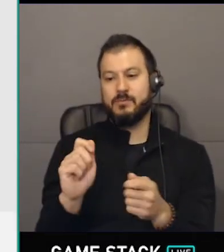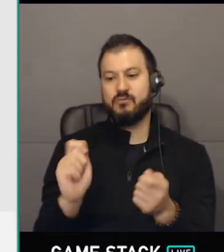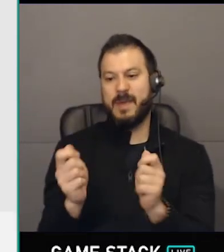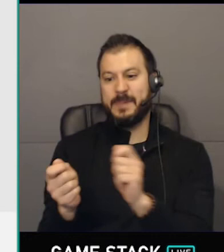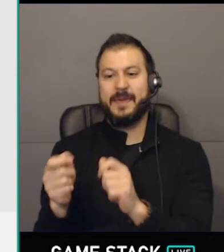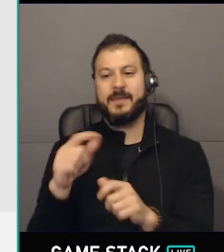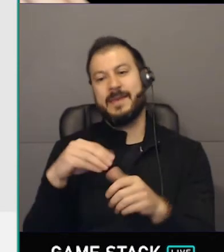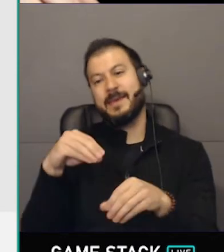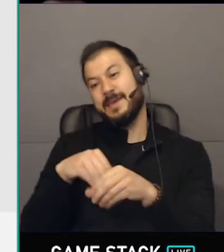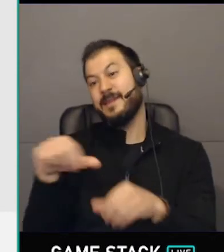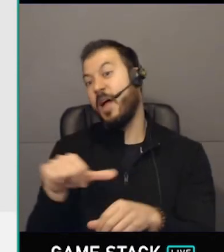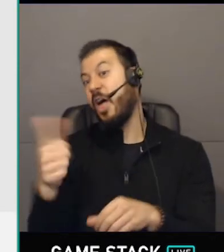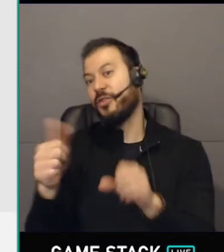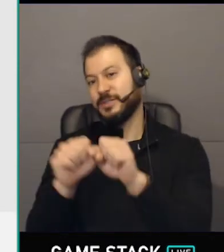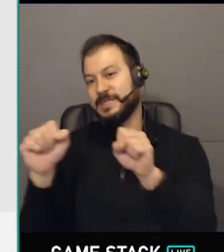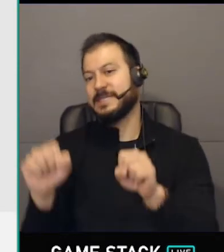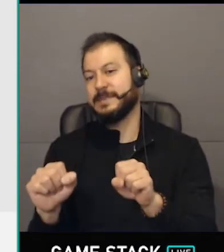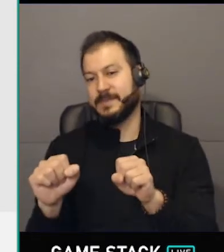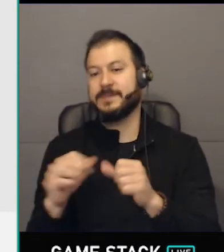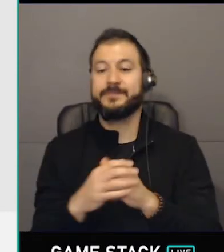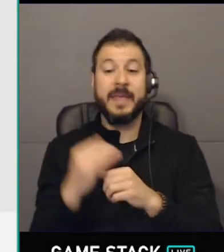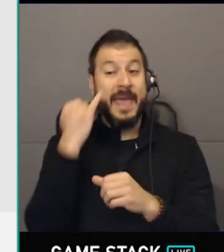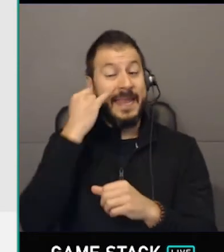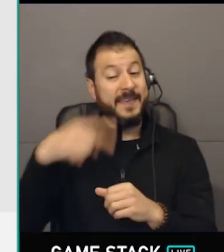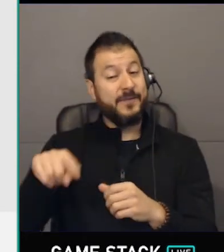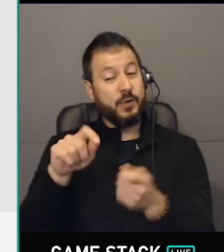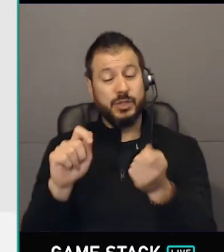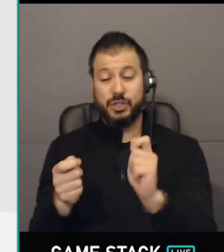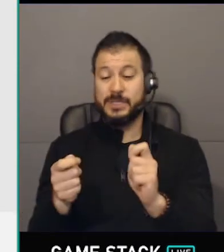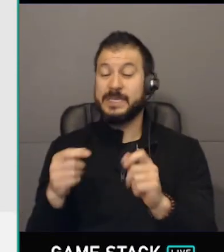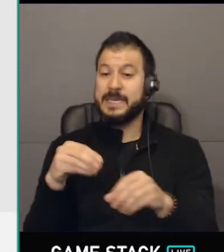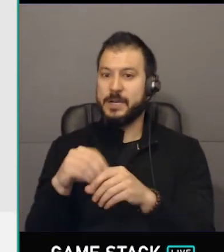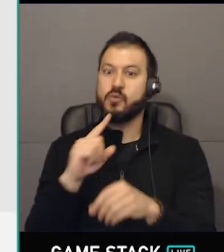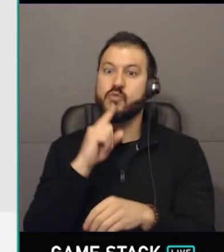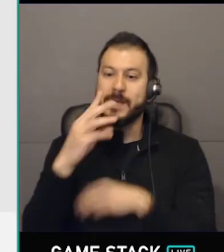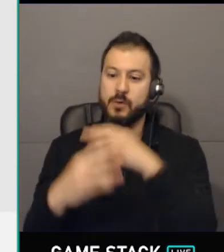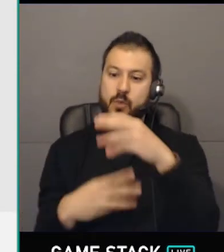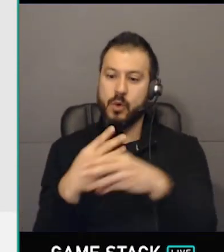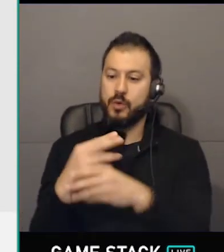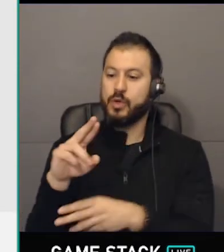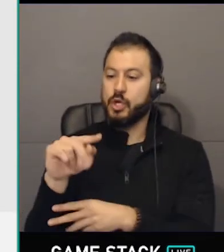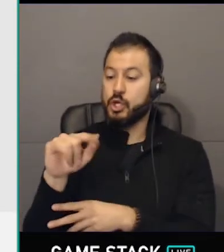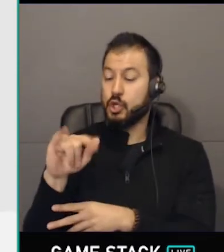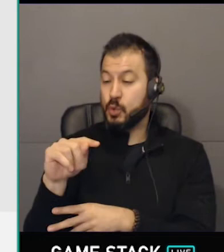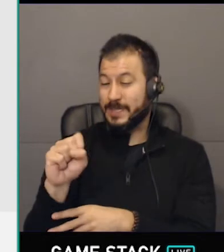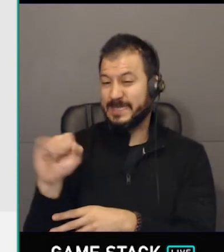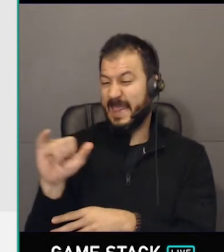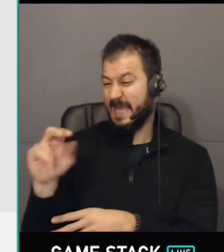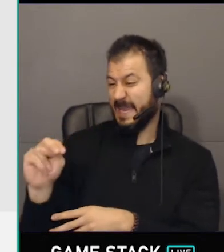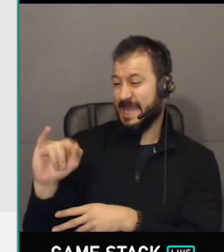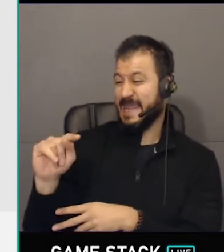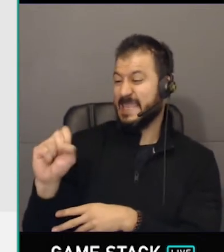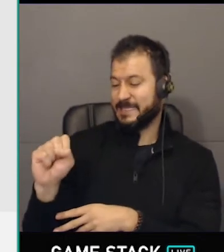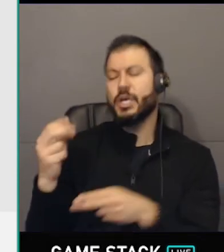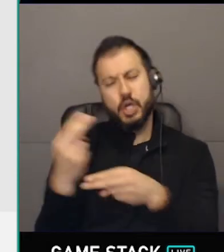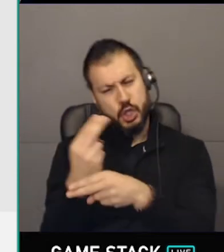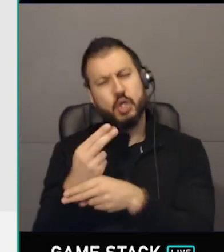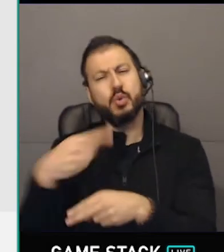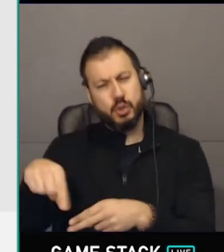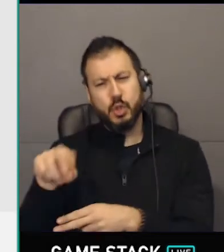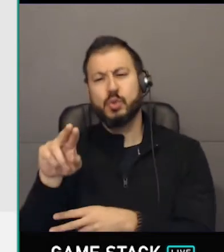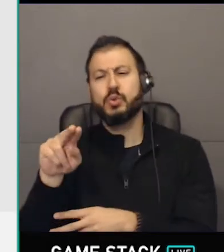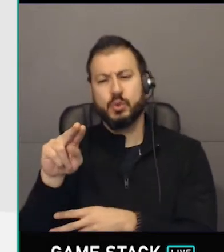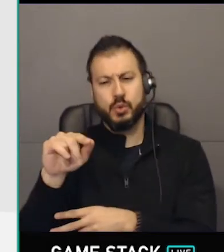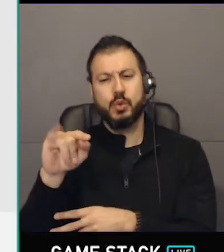systems. And if those adjustments are measured in real-world units, such as nits, use those units, because this can be more